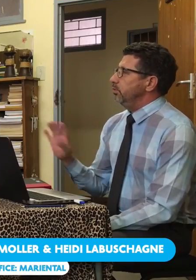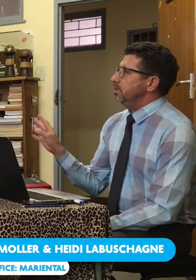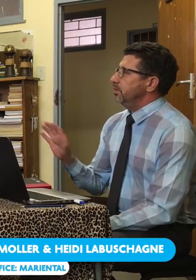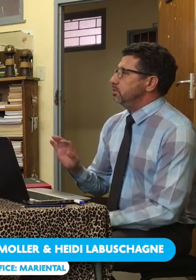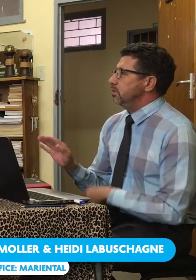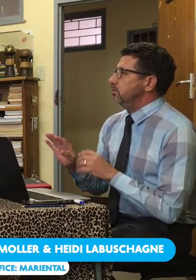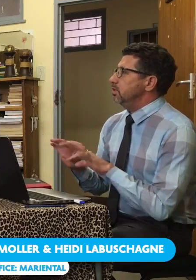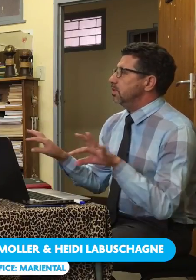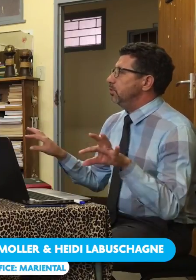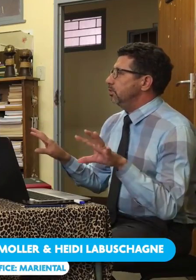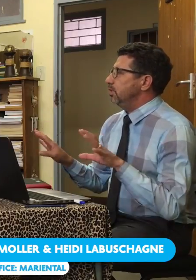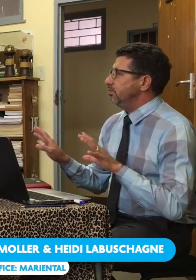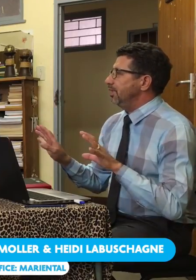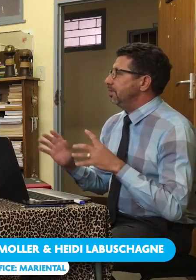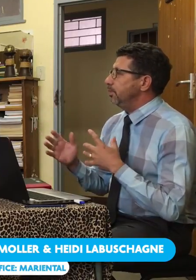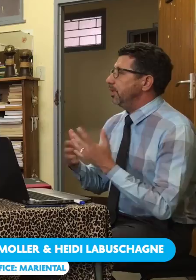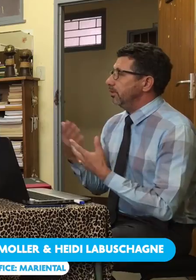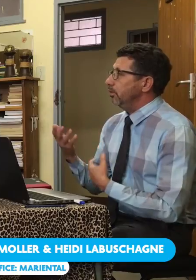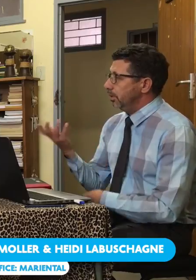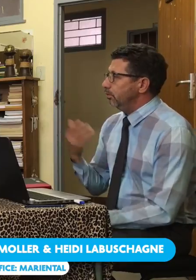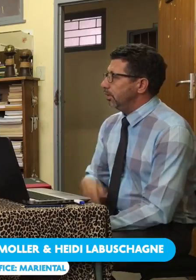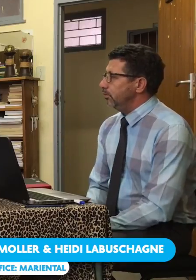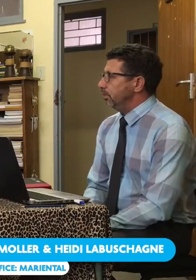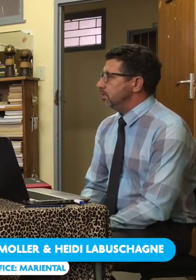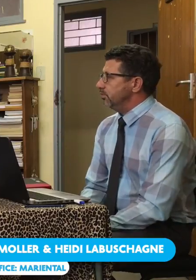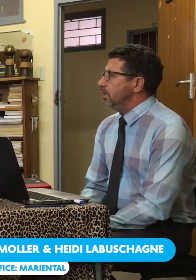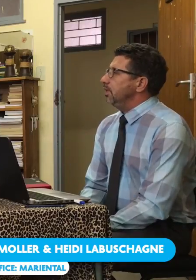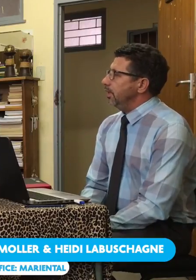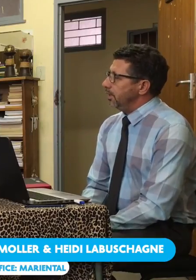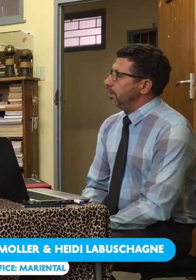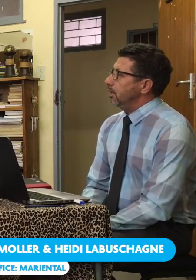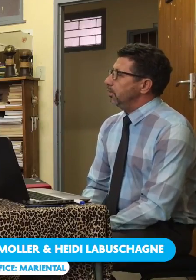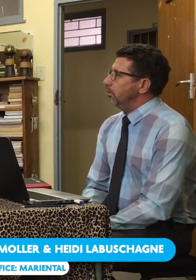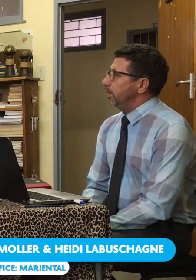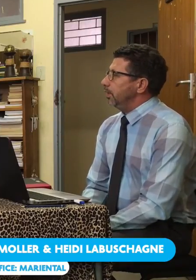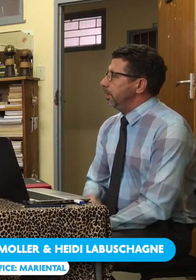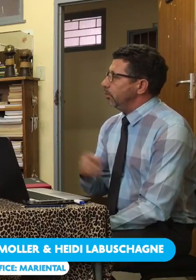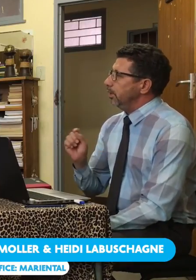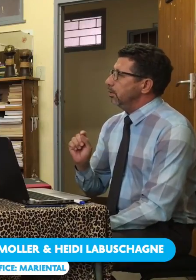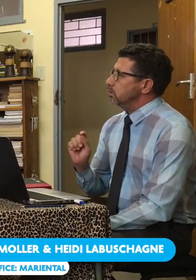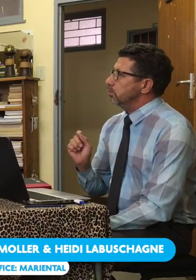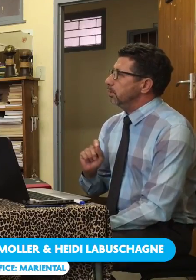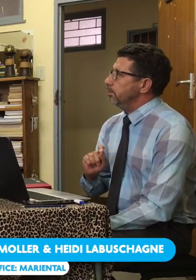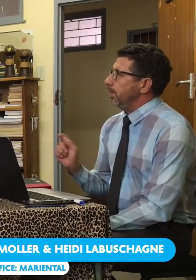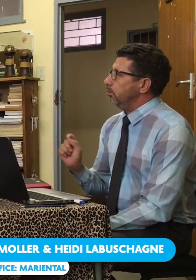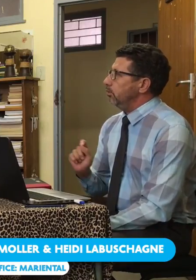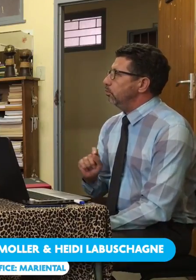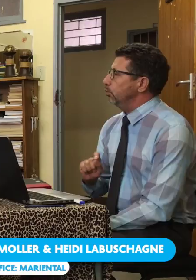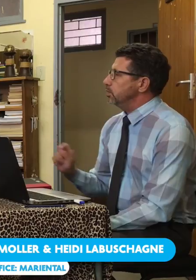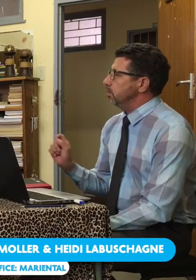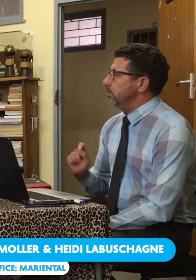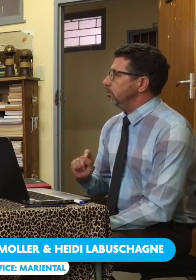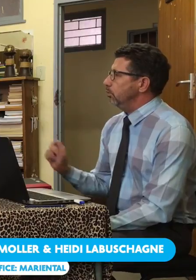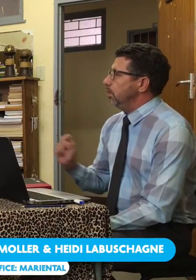we we try to see to distribute evenly depending on the total that we receive then they come and collect and then we also keep record